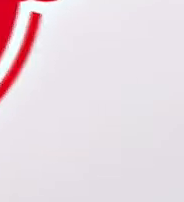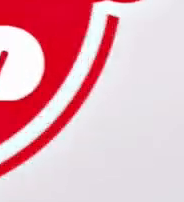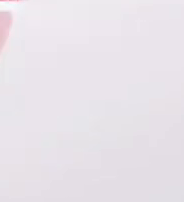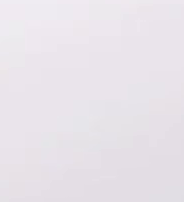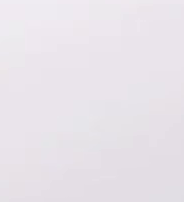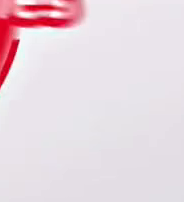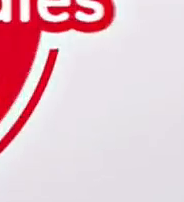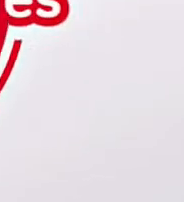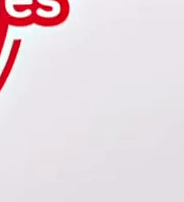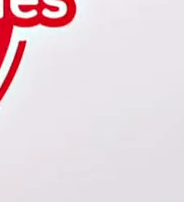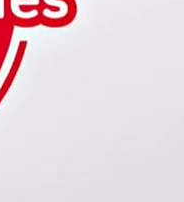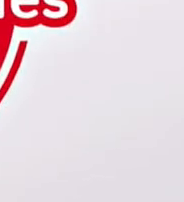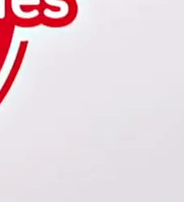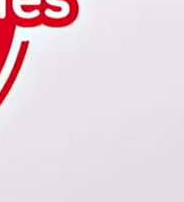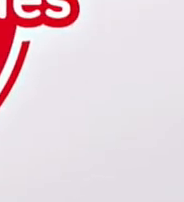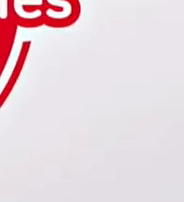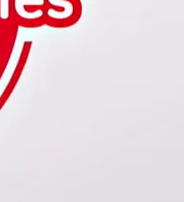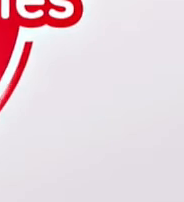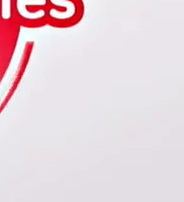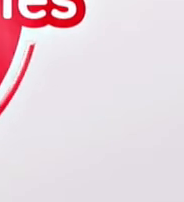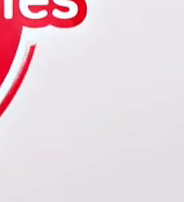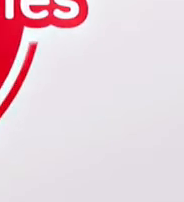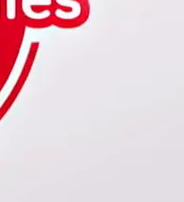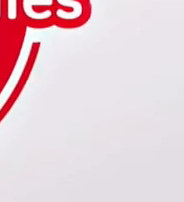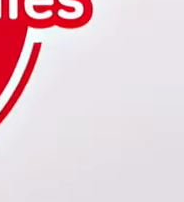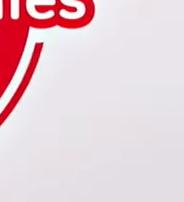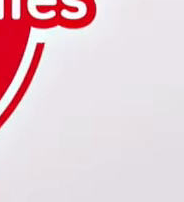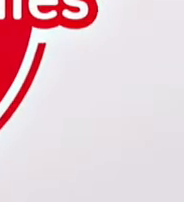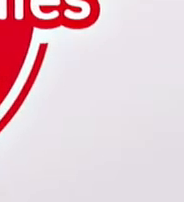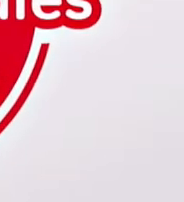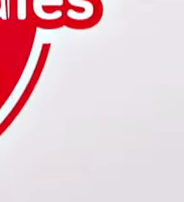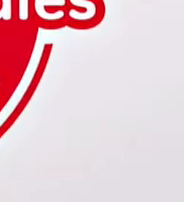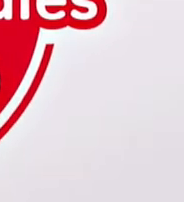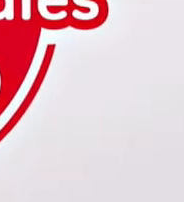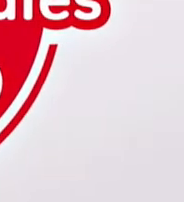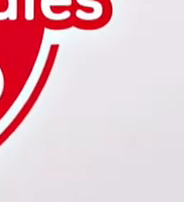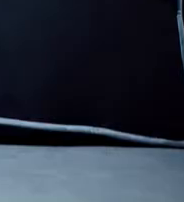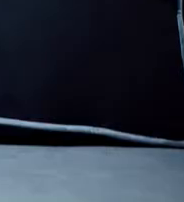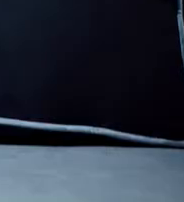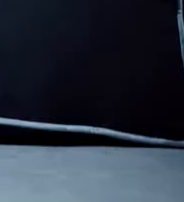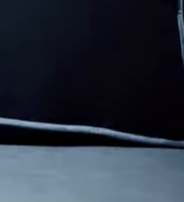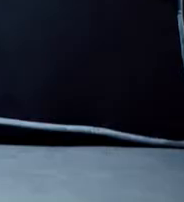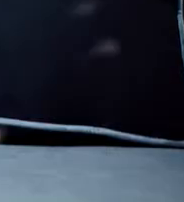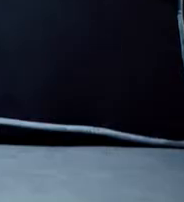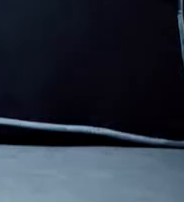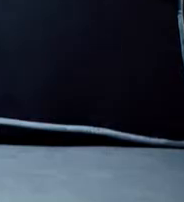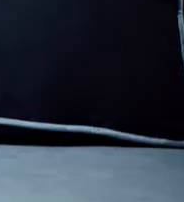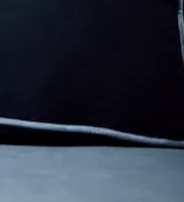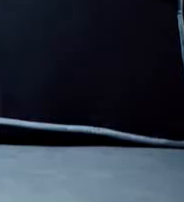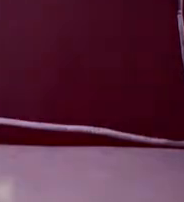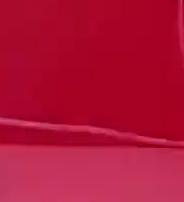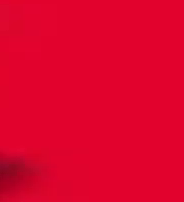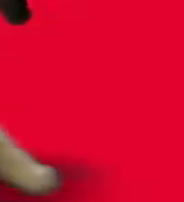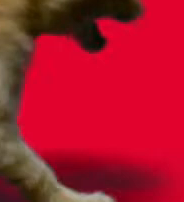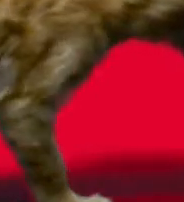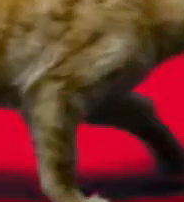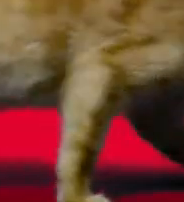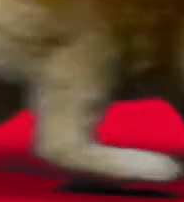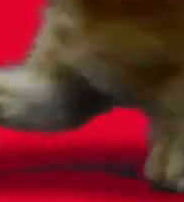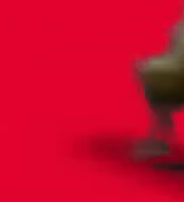bundles that don't expire. Bigger monthly bundles, all for the same price. And stay connected longer to loved